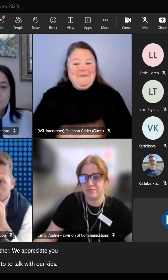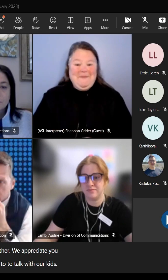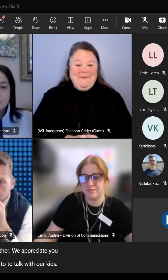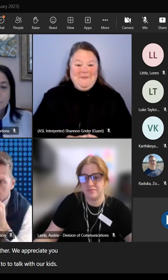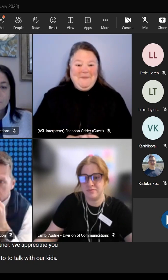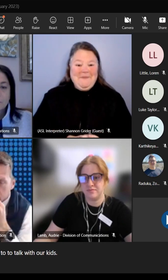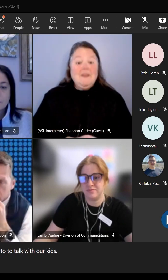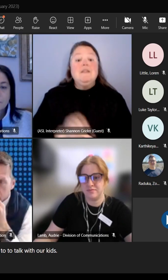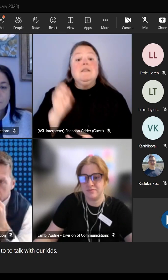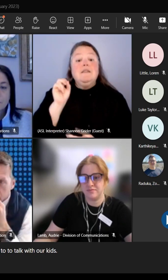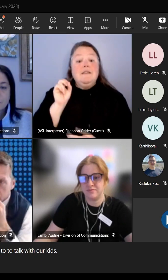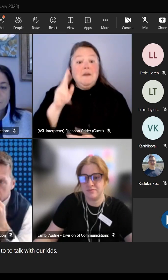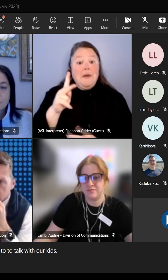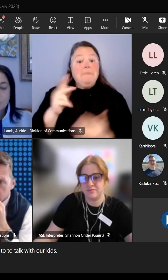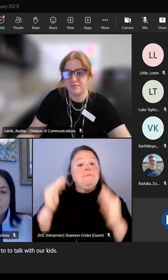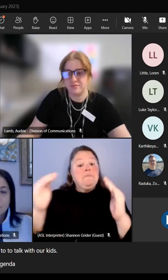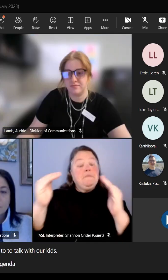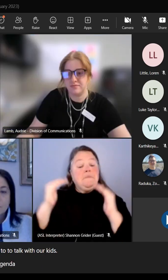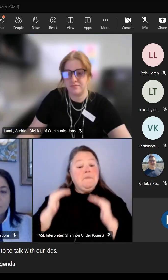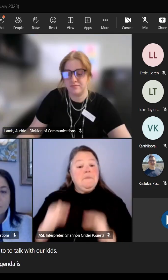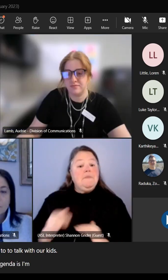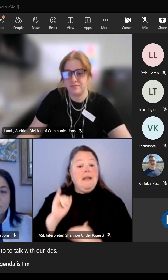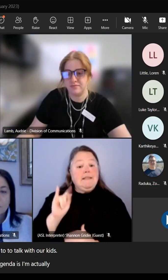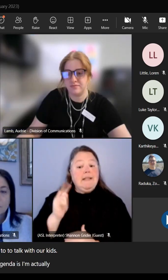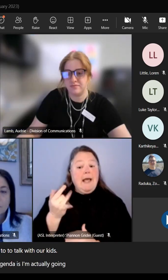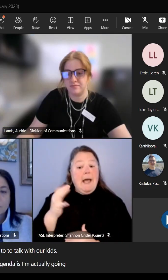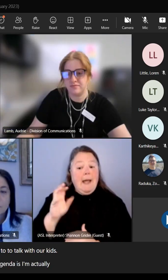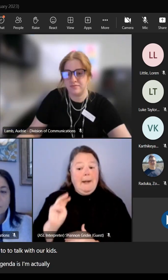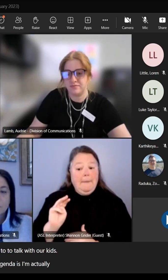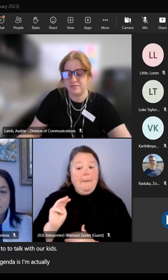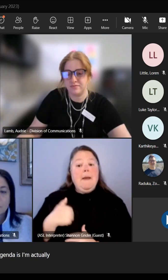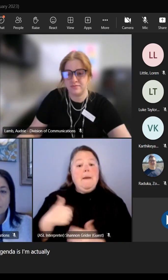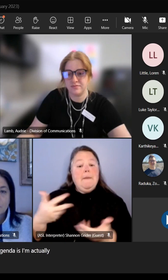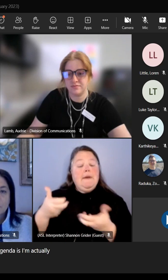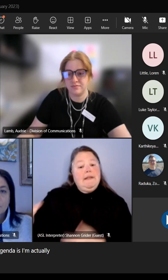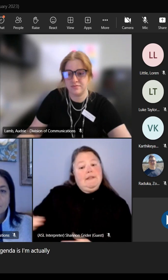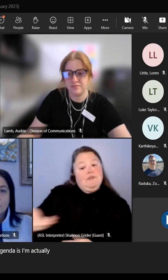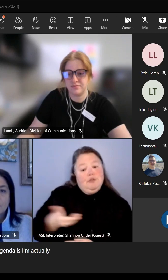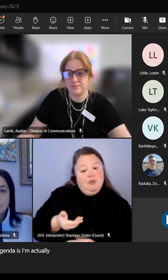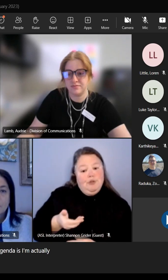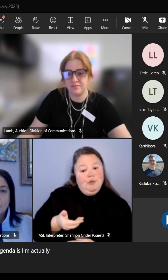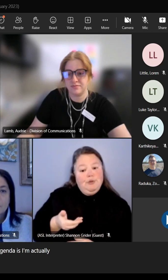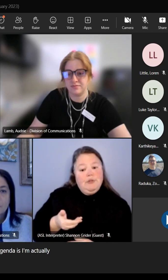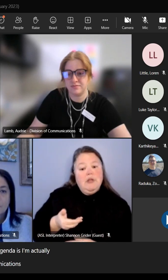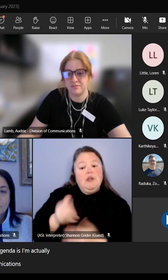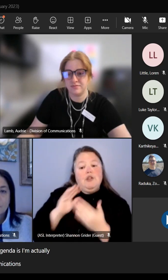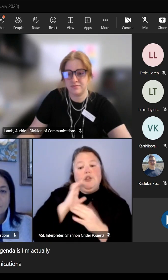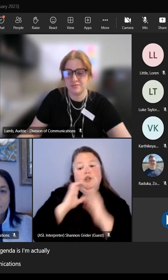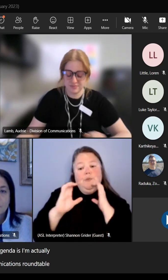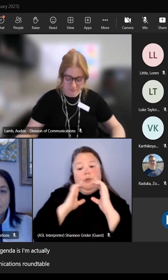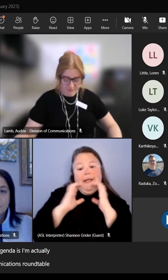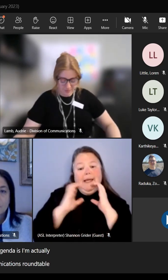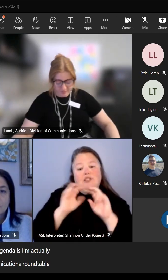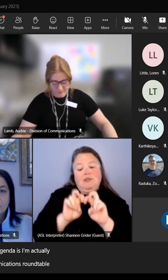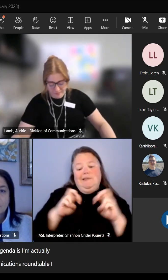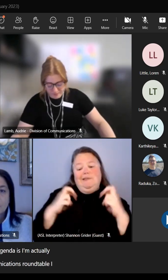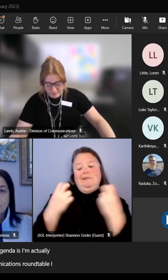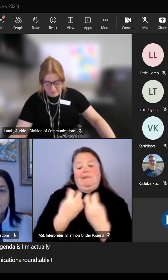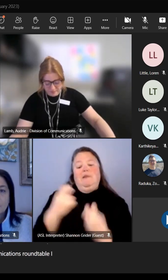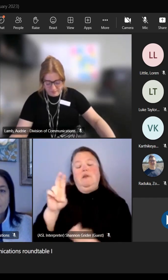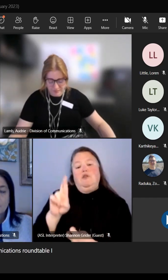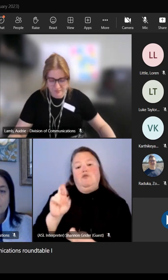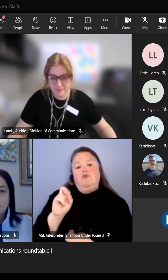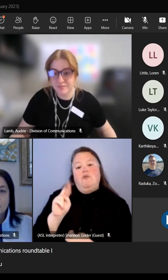All right. So, our next item on the agenda is I'm actually going to introduce a communications roundtable. And